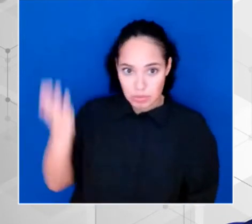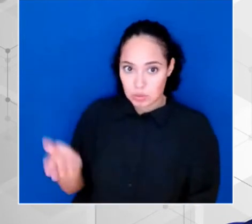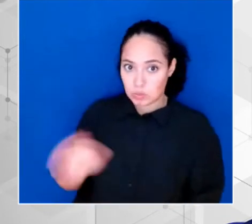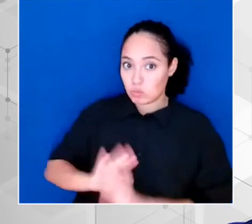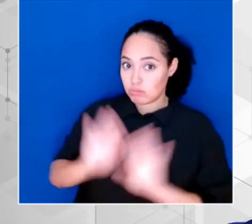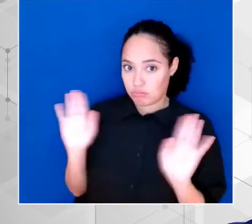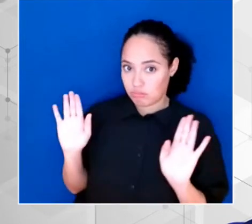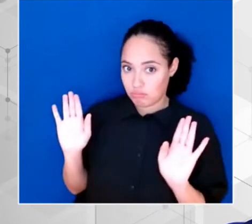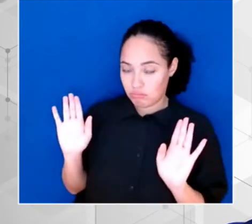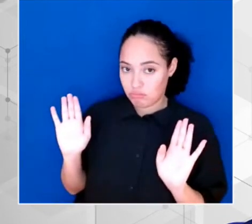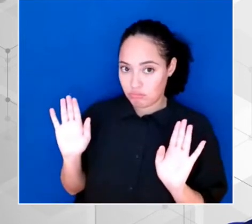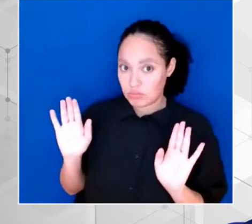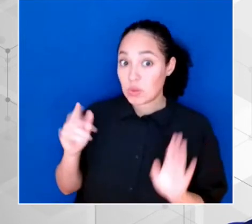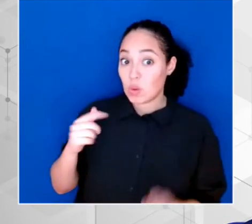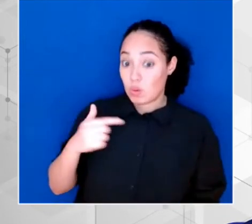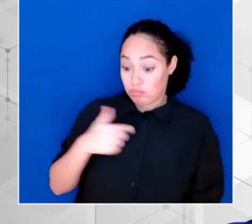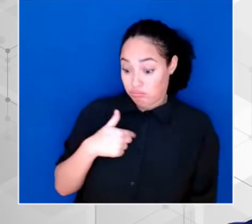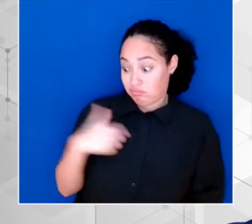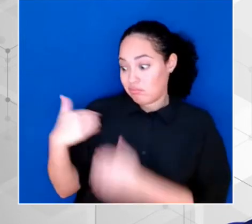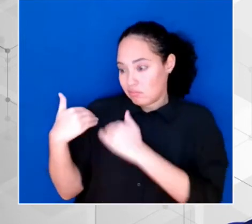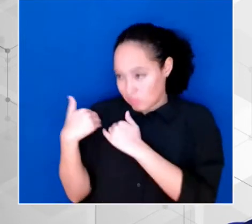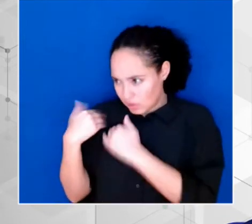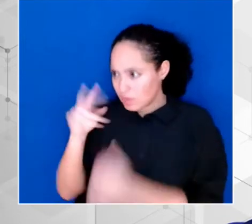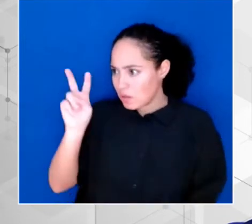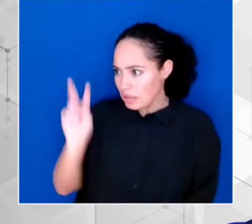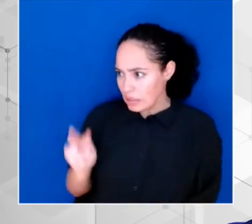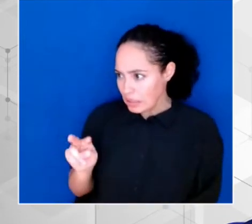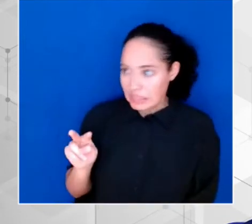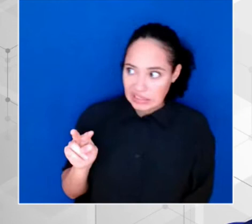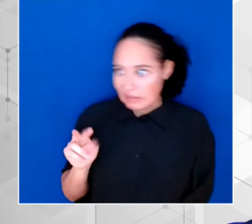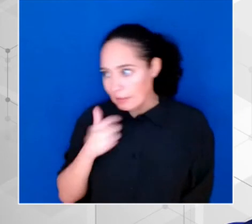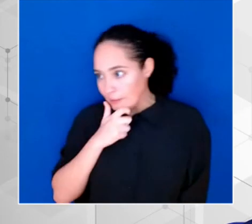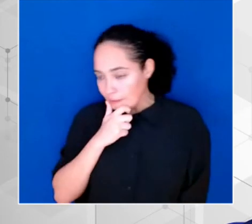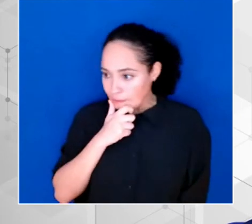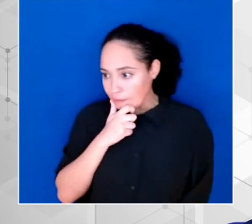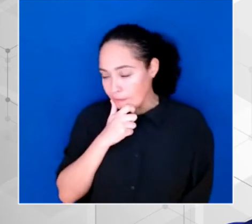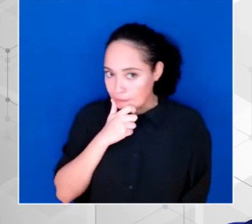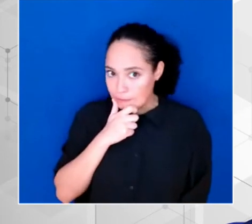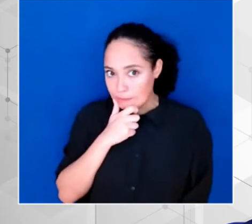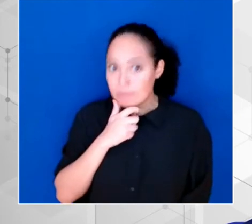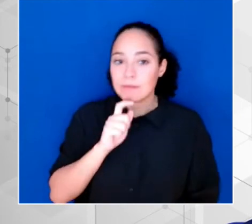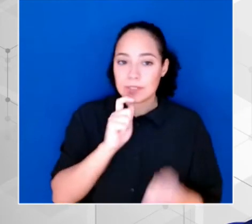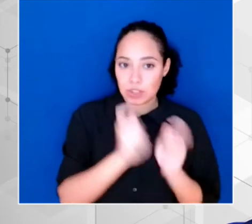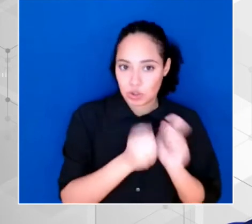you have to decide what to do with this report. You can read it, analyze it, and then act